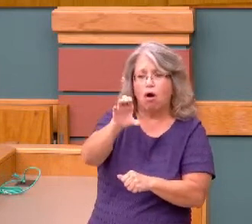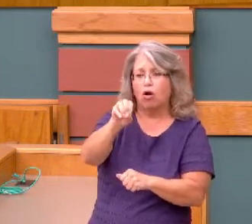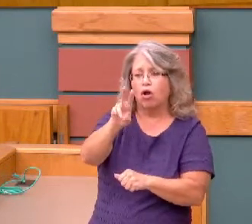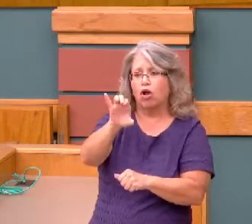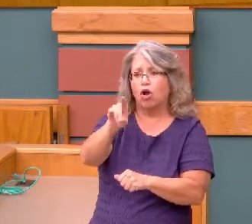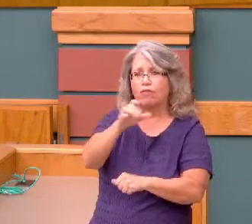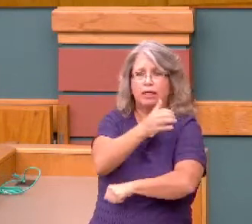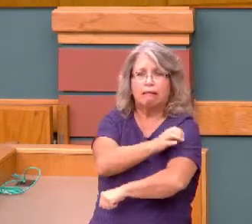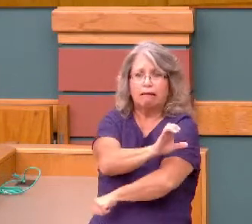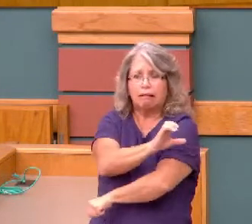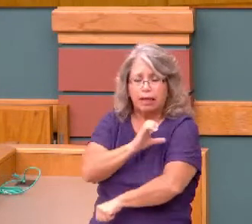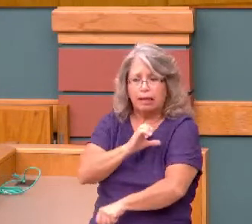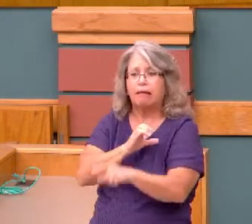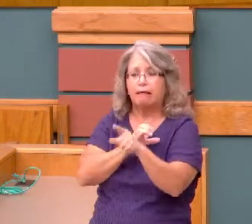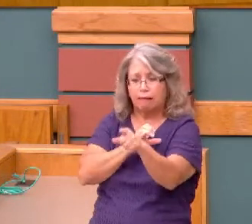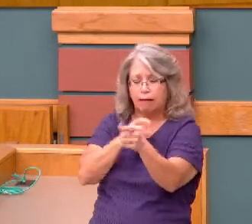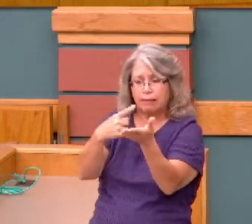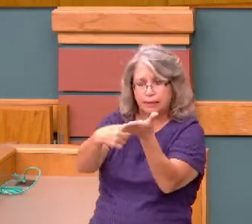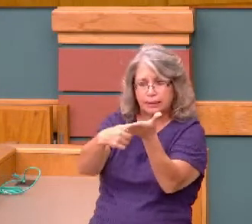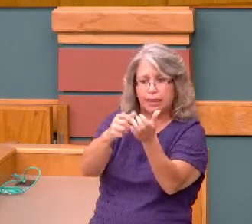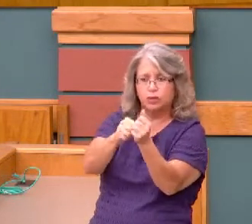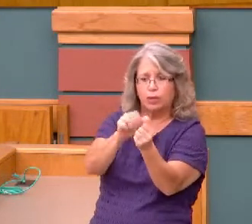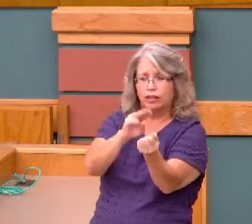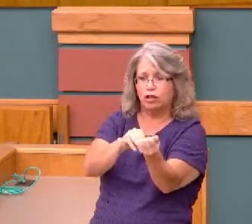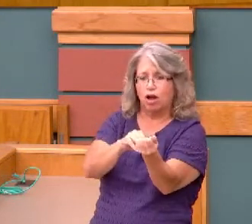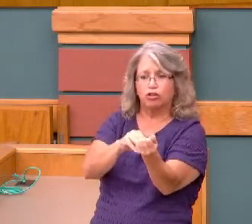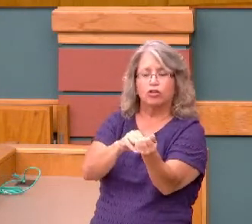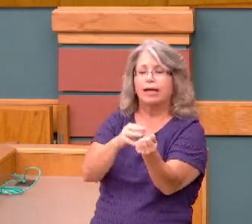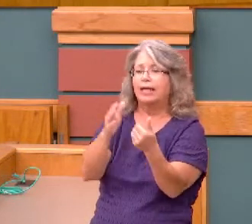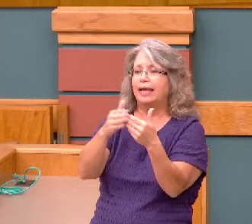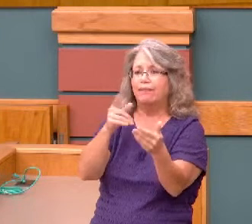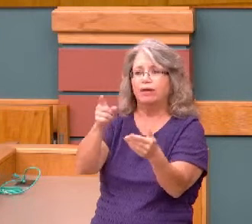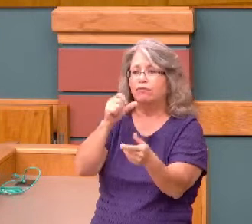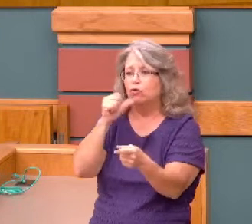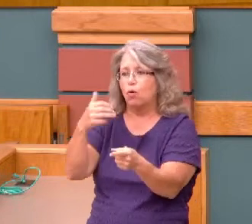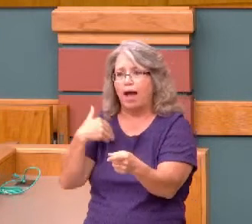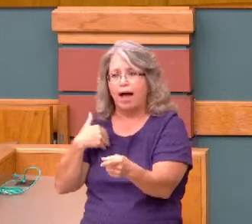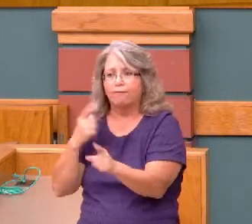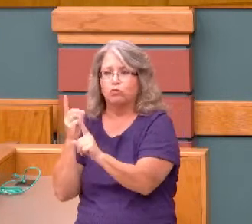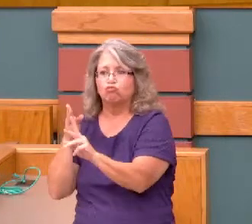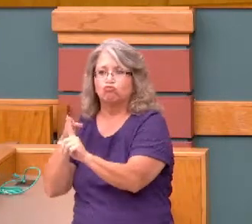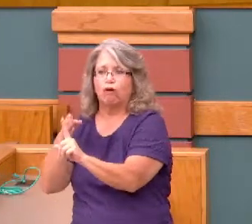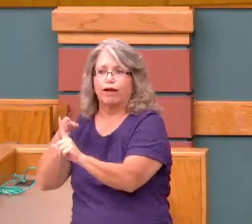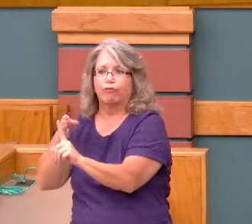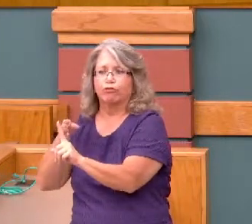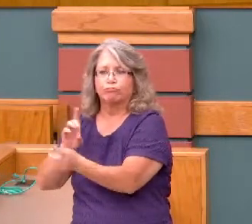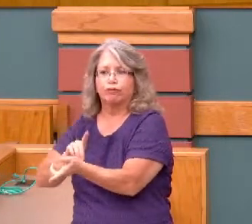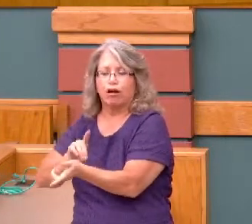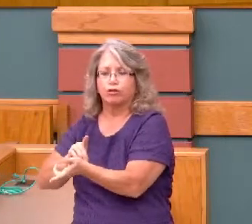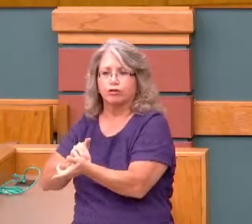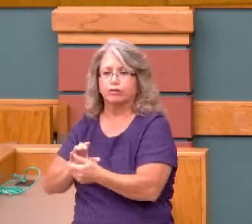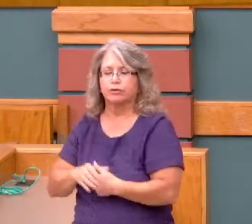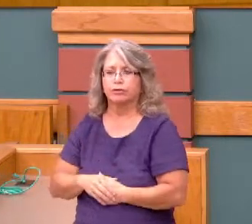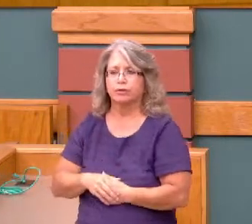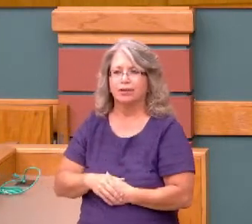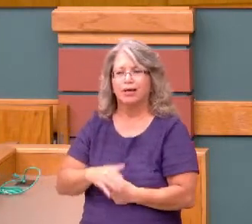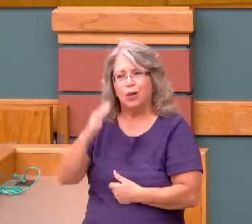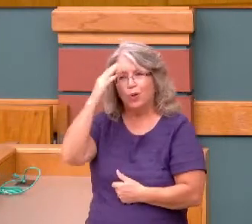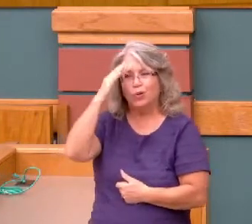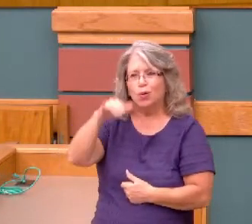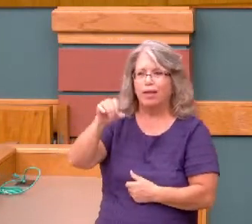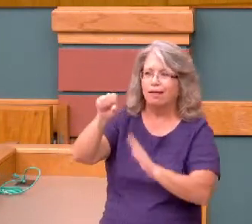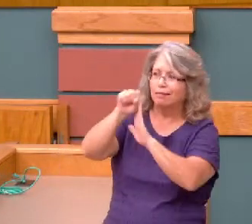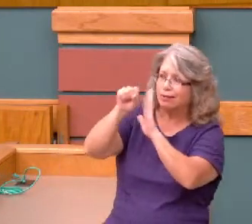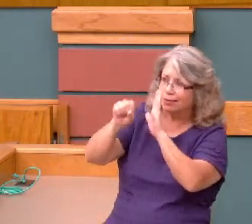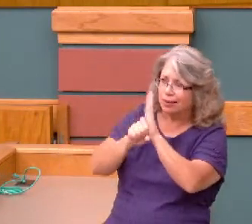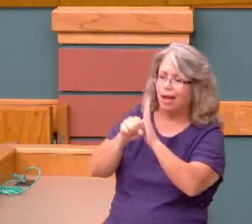plan with the doctor even if you don't have a regular doctor. I want you to know that the state is listening to you, that the federal government is listening